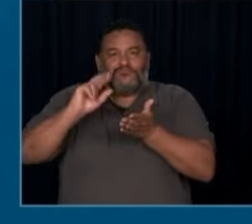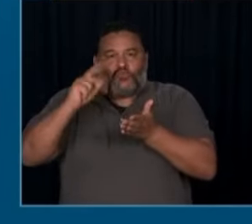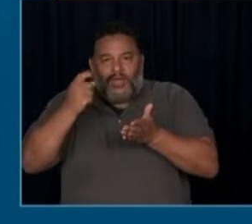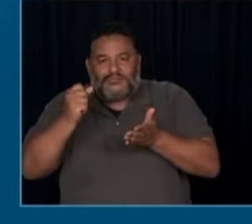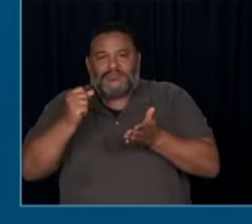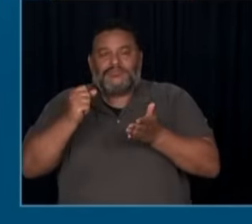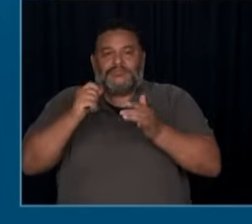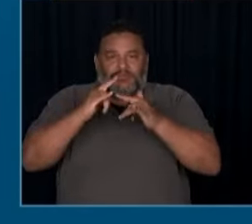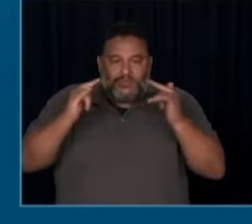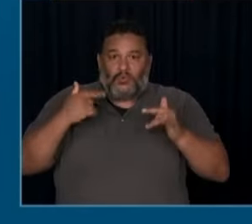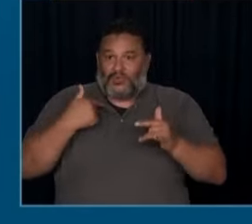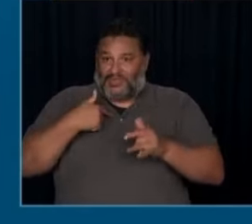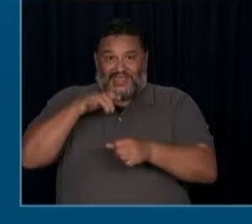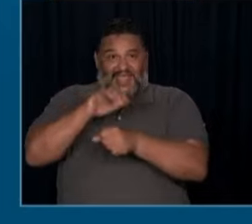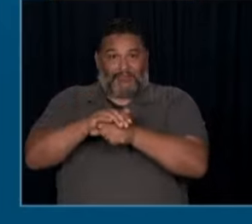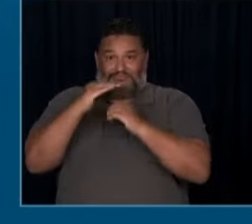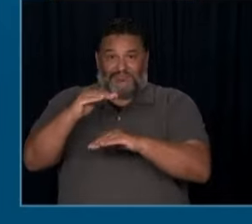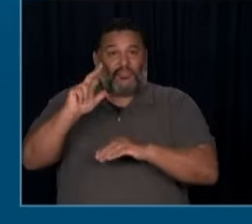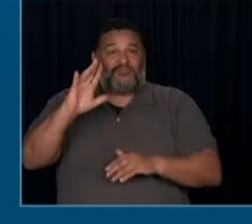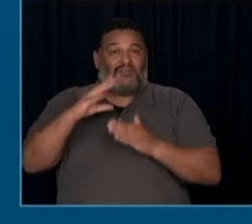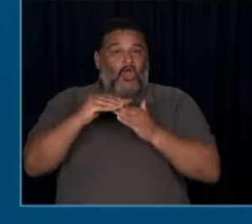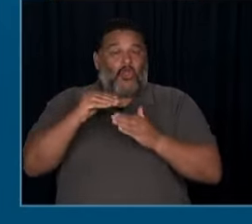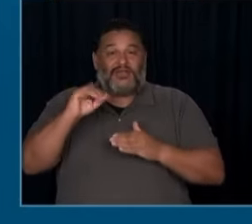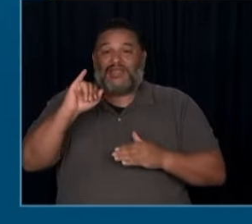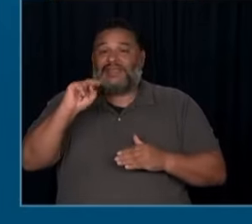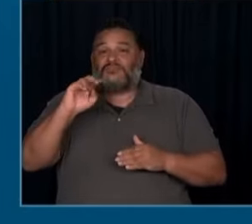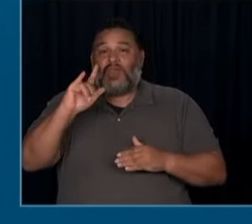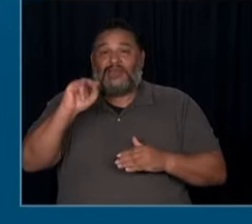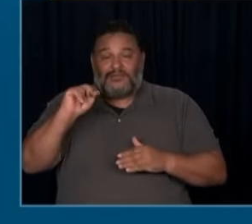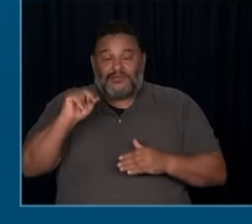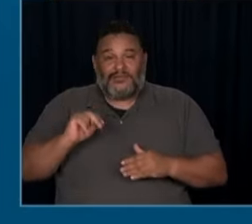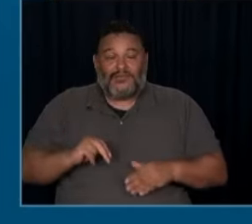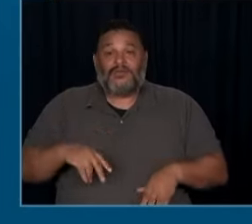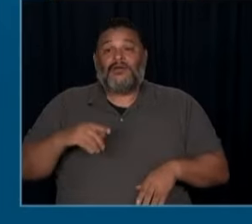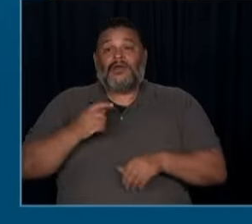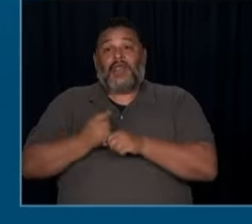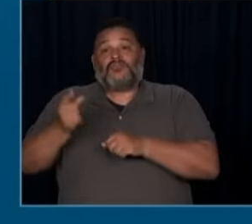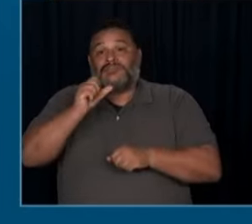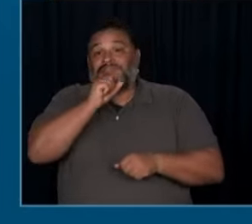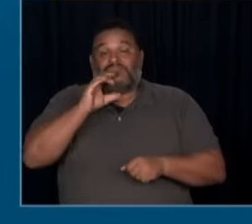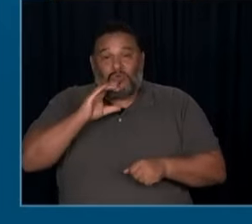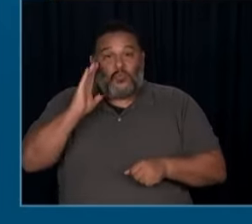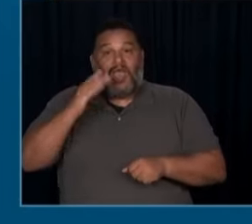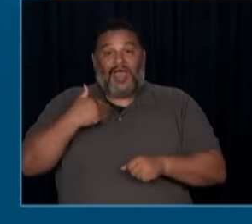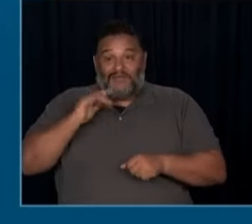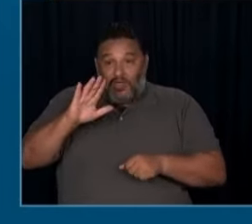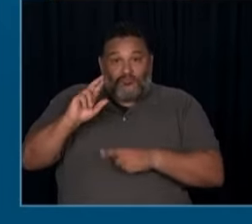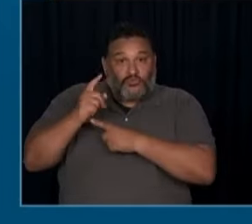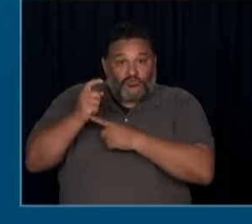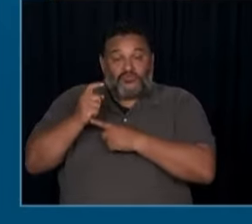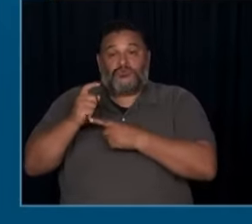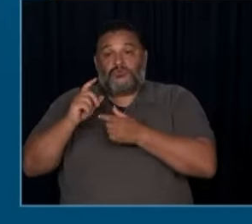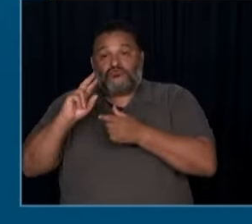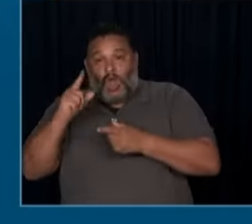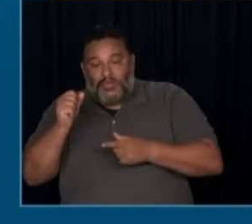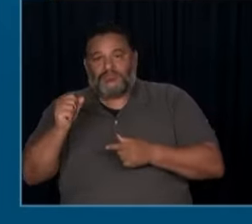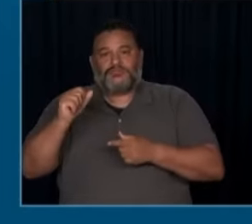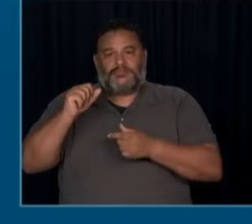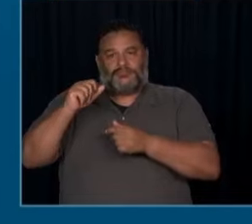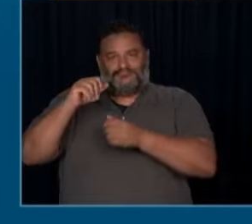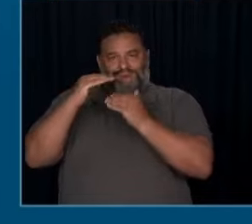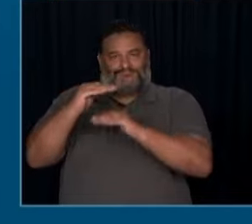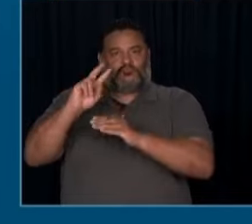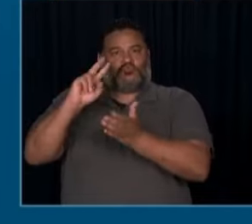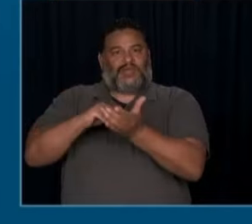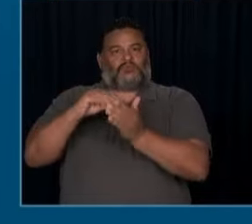at $35. Next year, seniors, they're going to have their prescription drugs capped at a total of $2,000. That's the kind of stuff we need to do. And